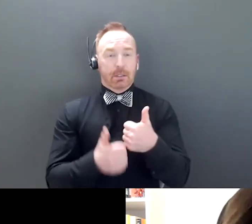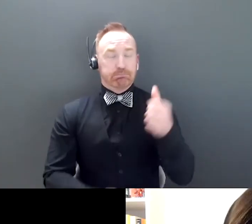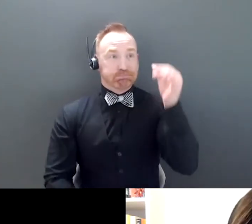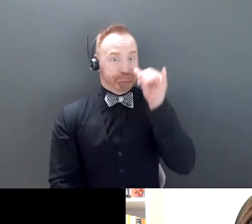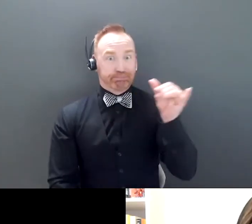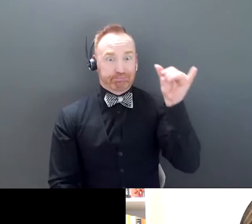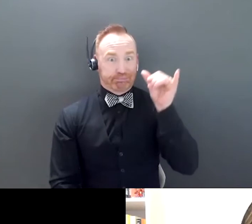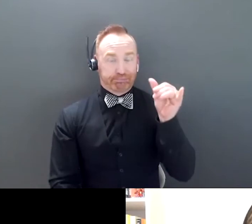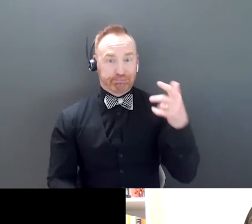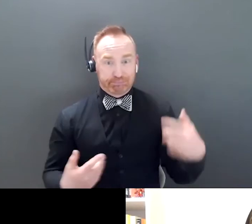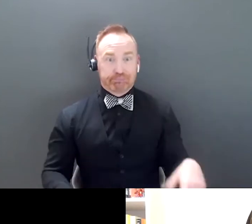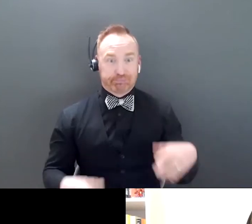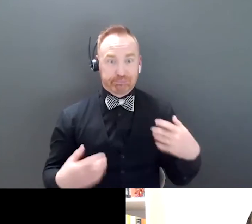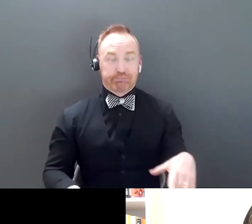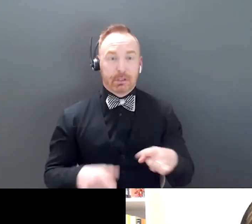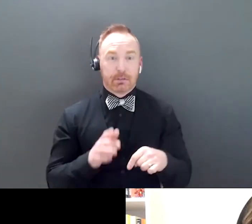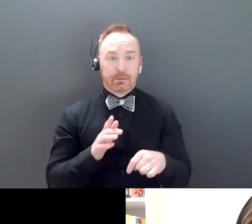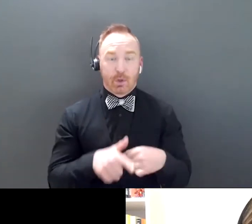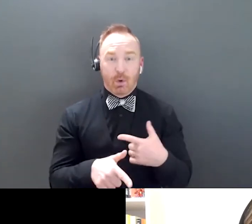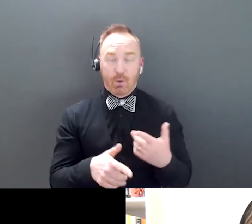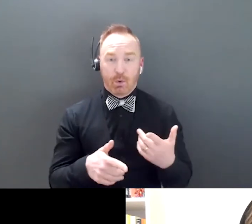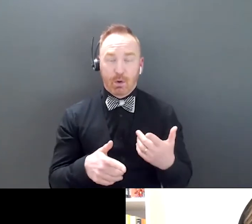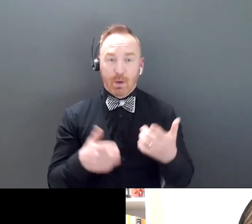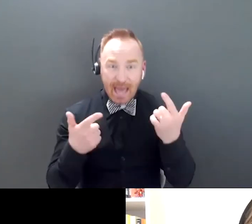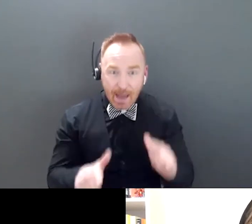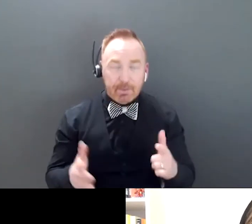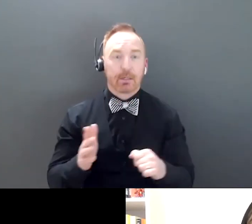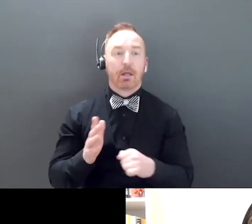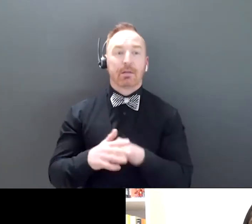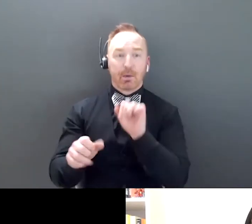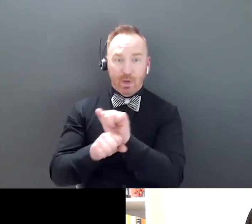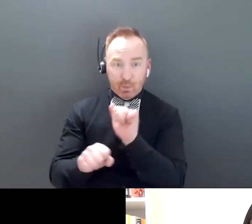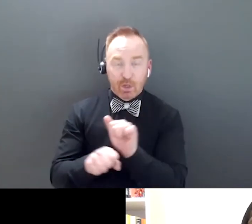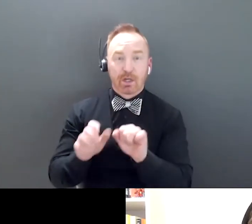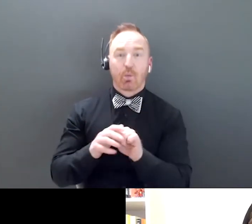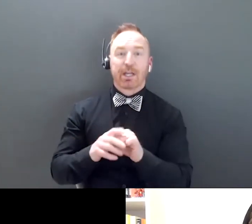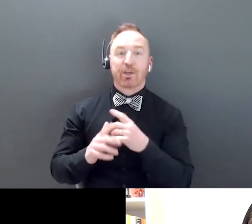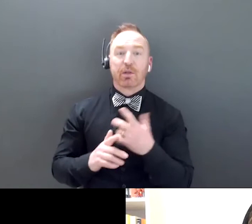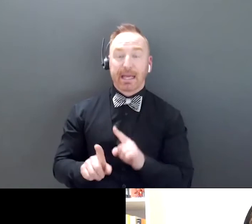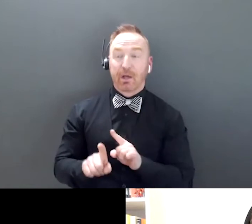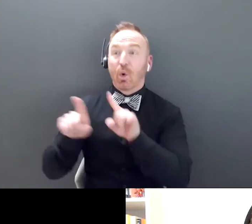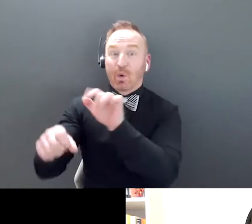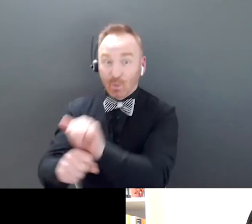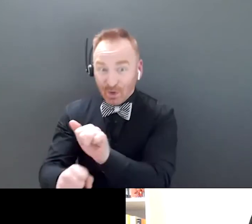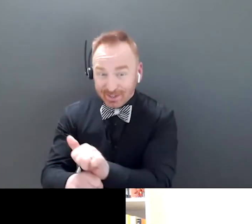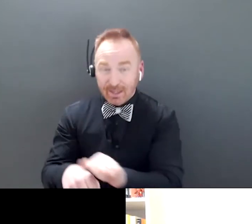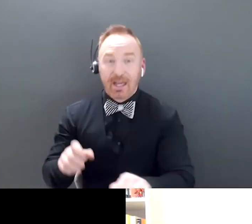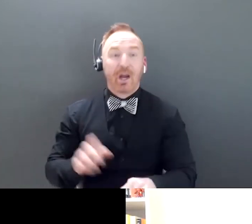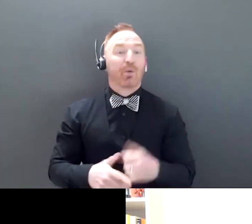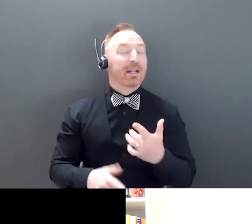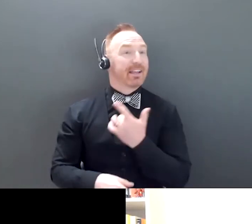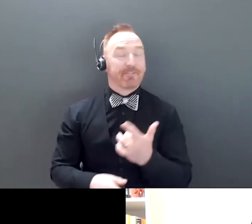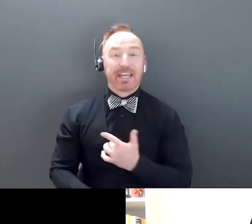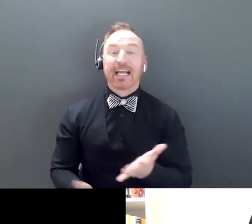that, what ends up happening is that when you go to work, everything shows up with you. You can't forget these things. And so the